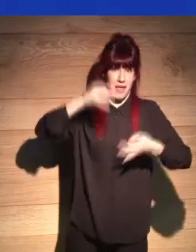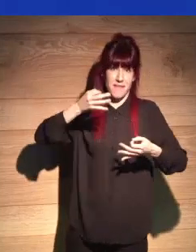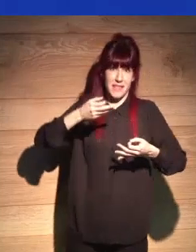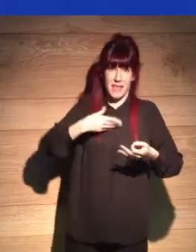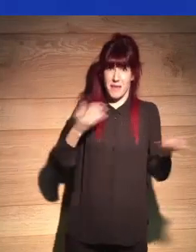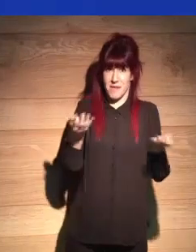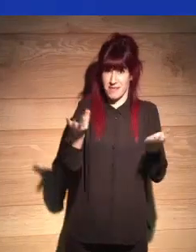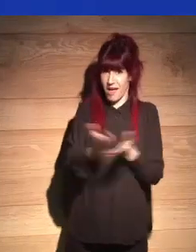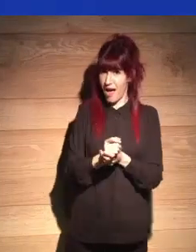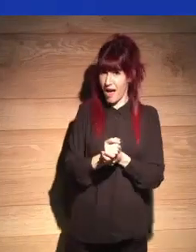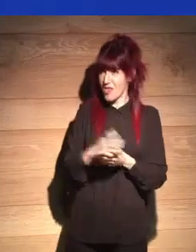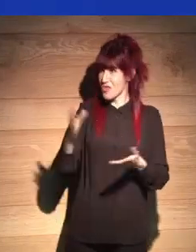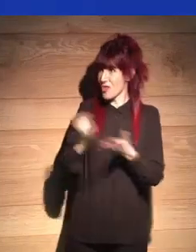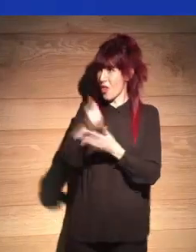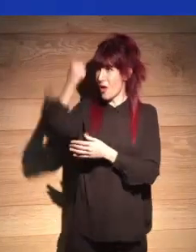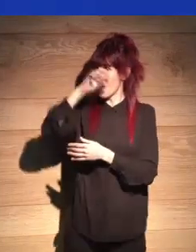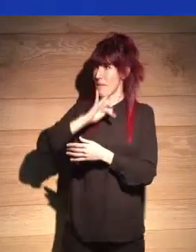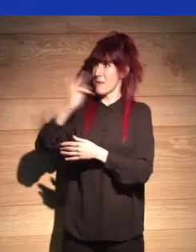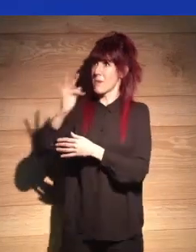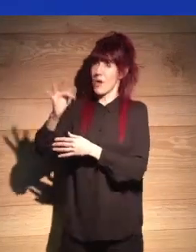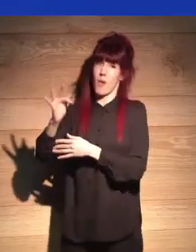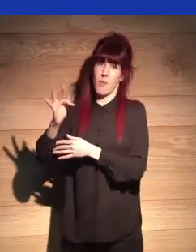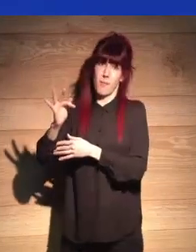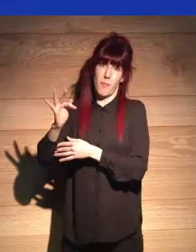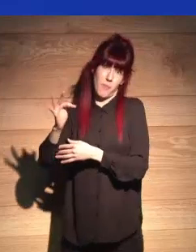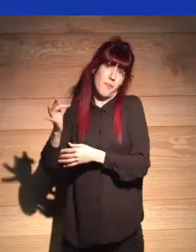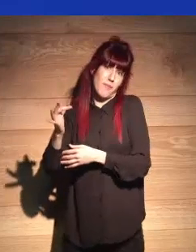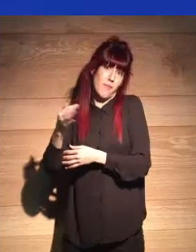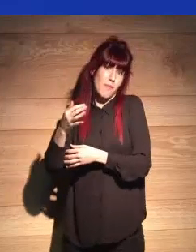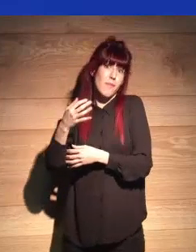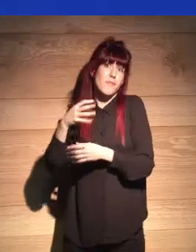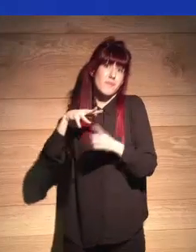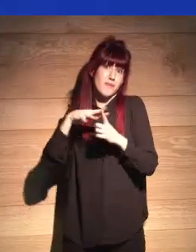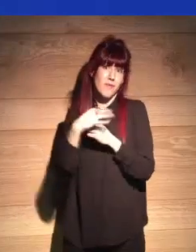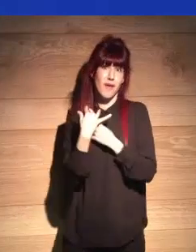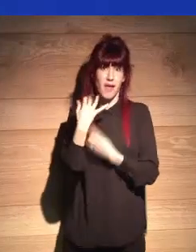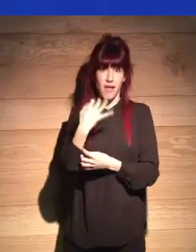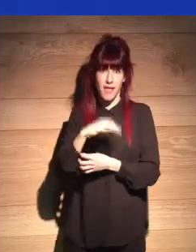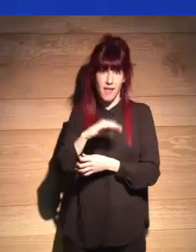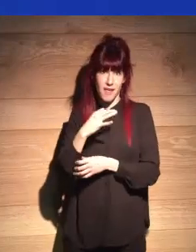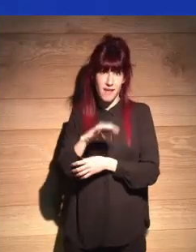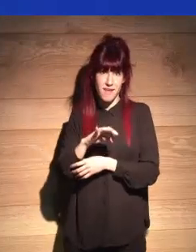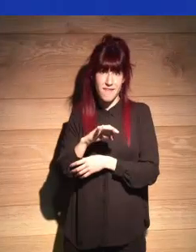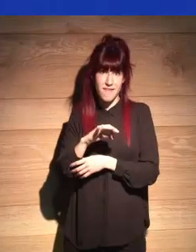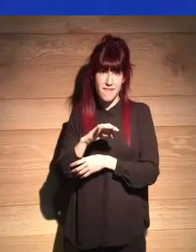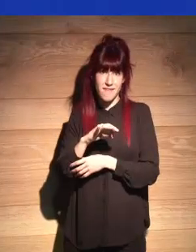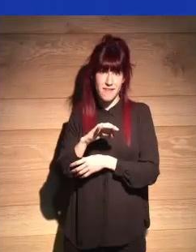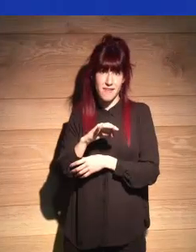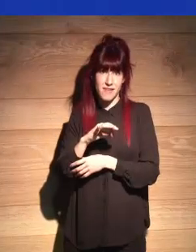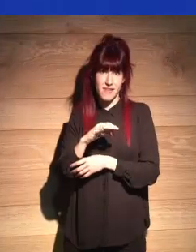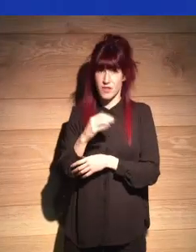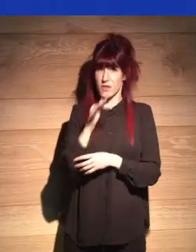logically, well, that all are male, it enters within what is considered